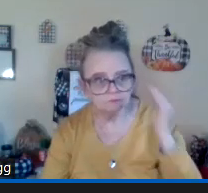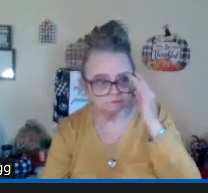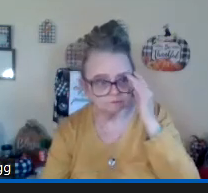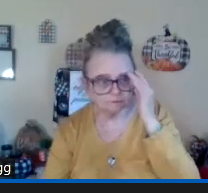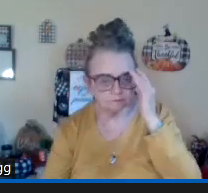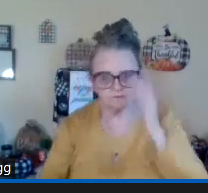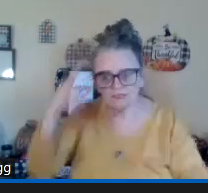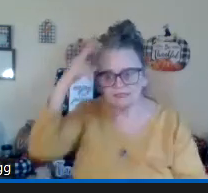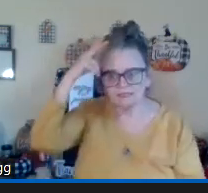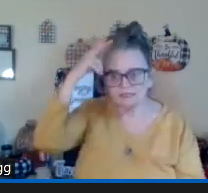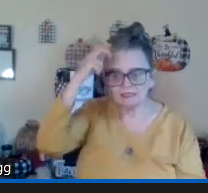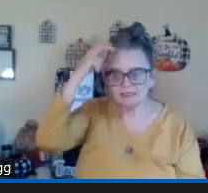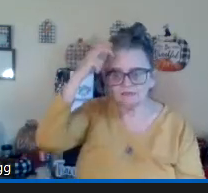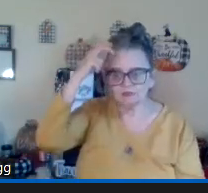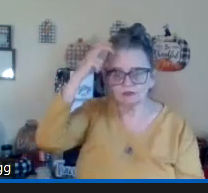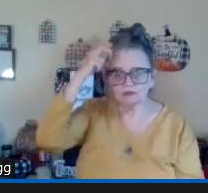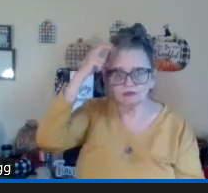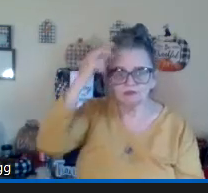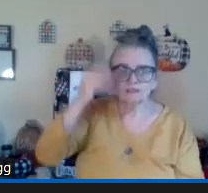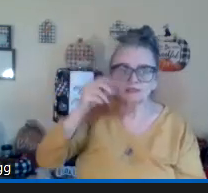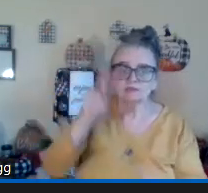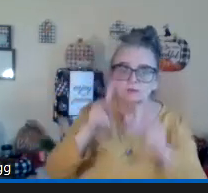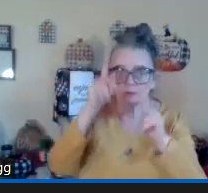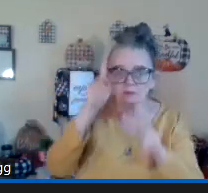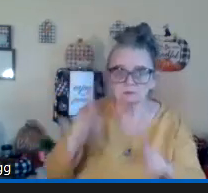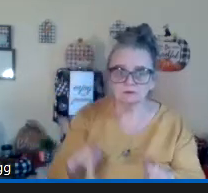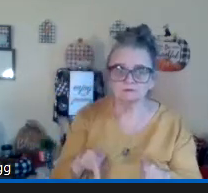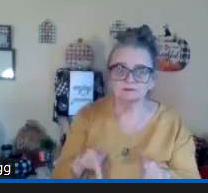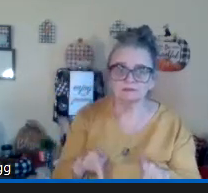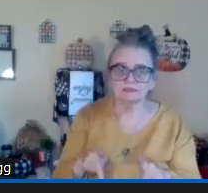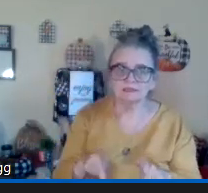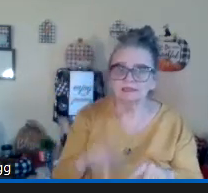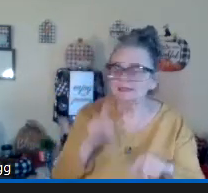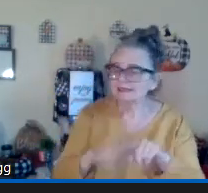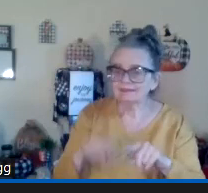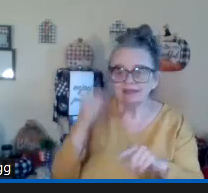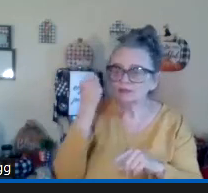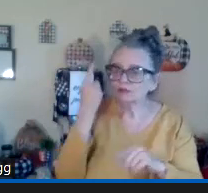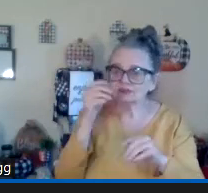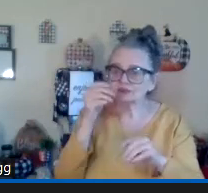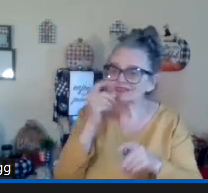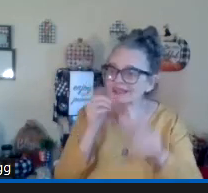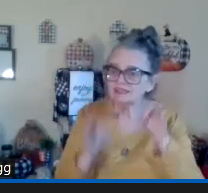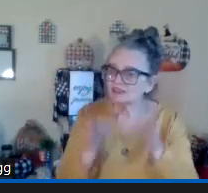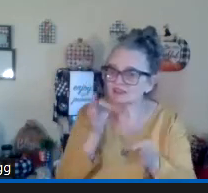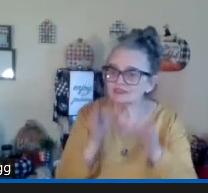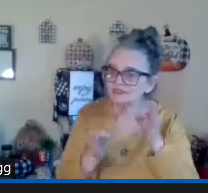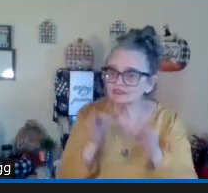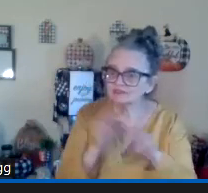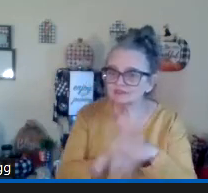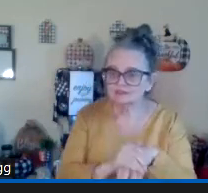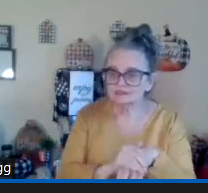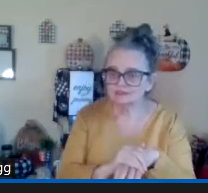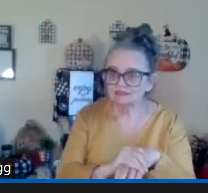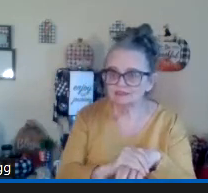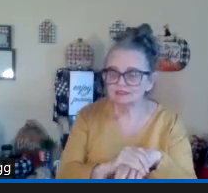Evil people They don't understand